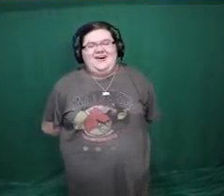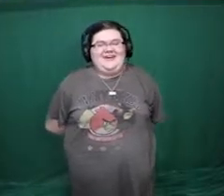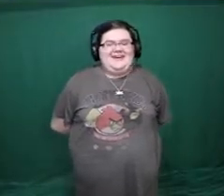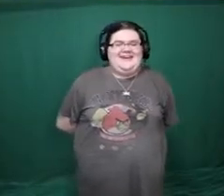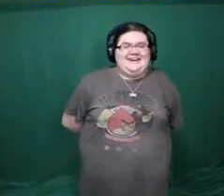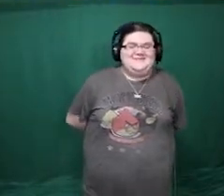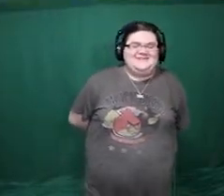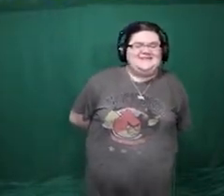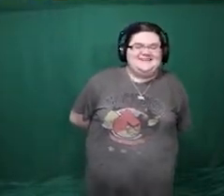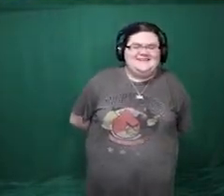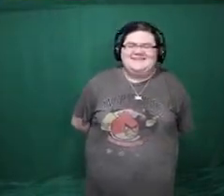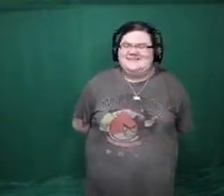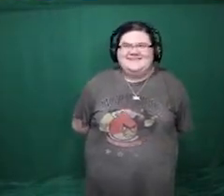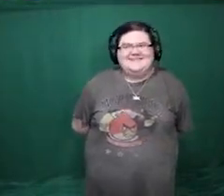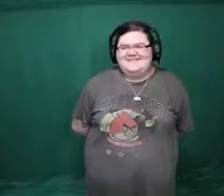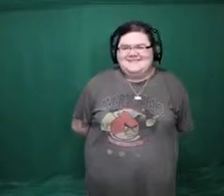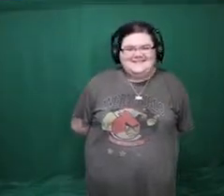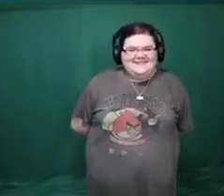No, I don't. Ethan, I hate it,